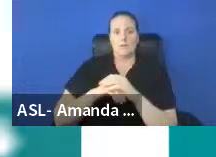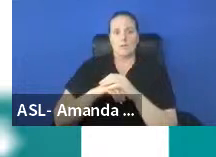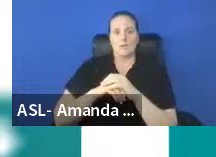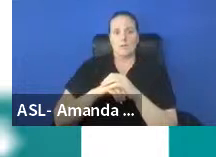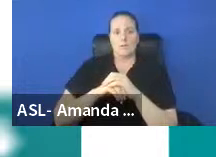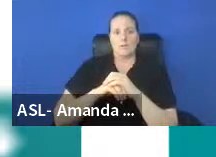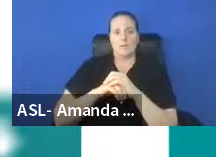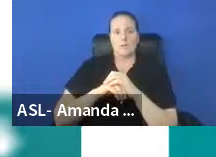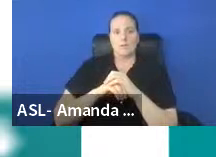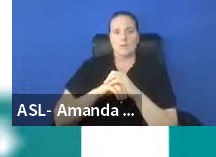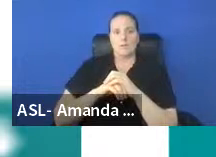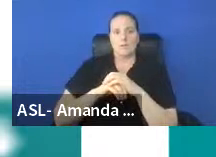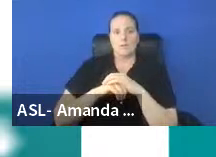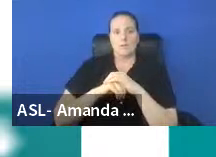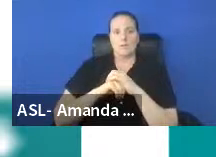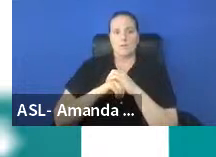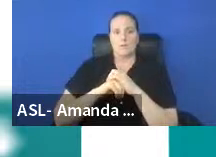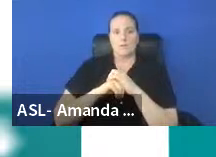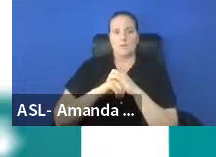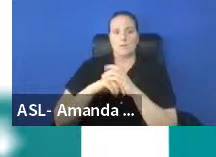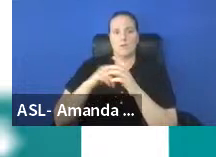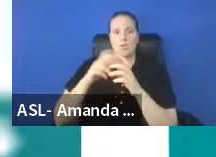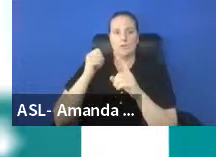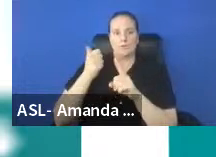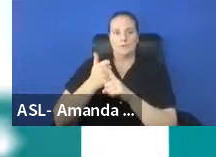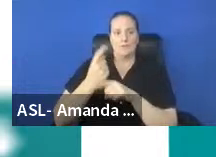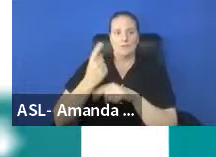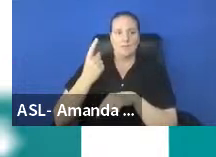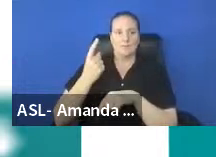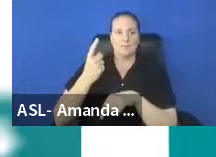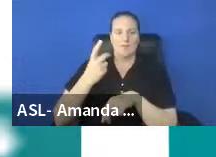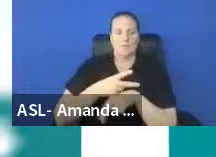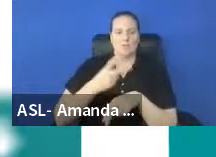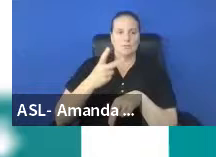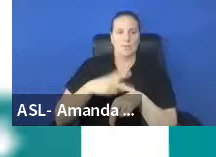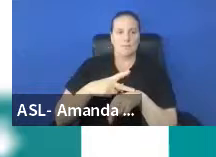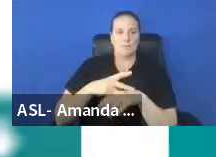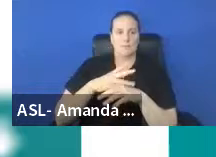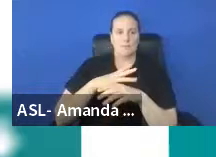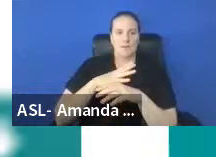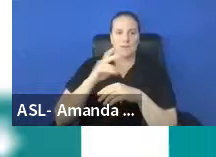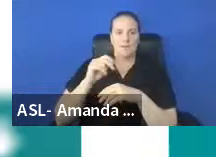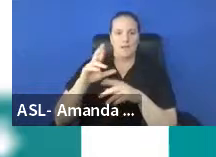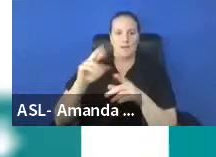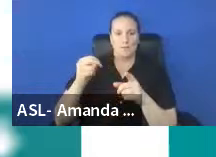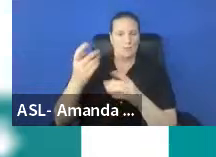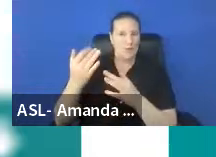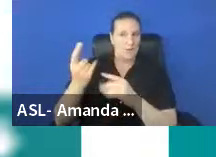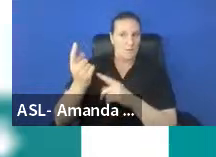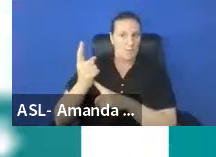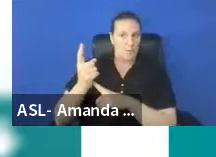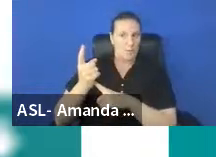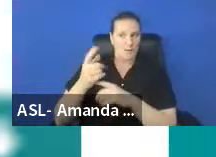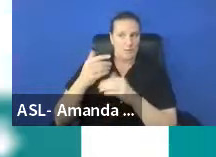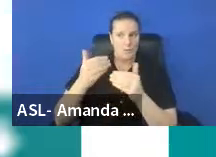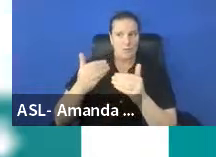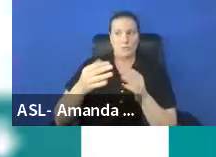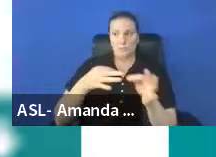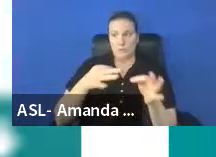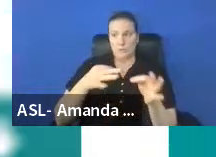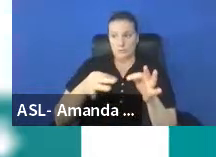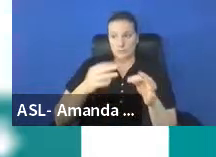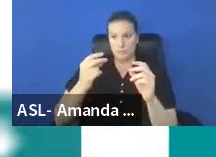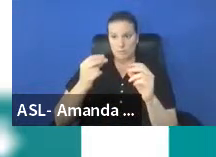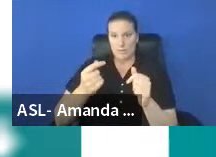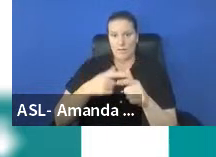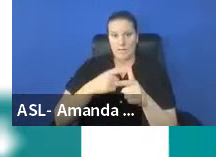Hearing yourself once is hard enough, but twice. Okay, so Karen, just one moment. Let me just go ahead and go through the directions real quick,